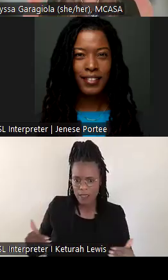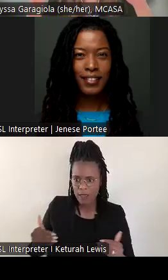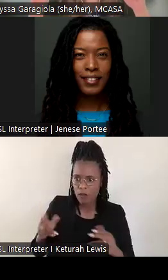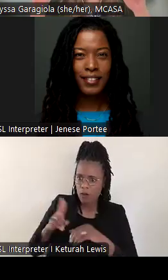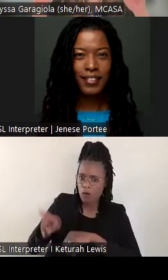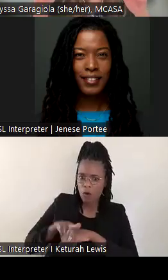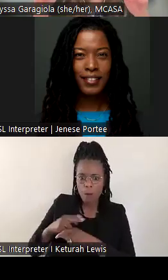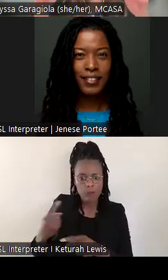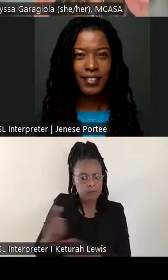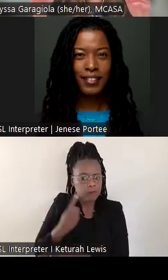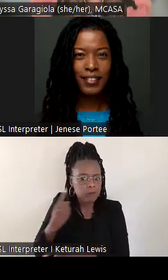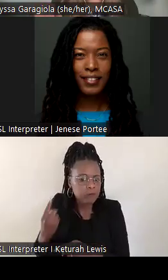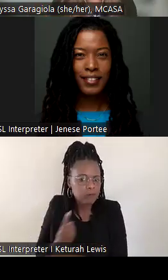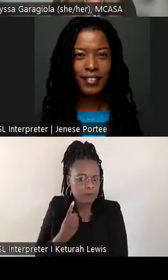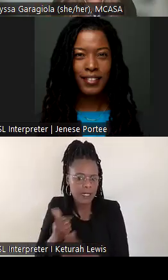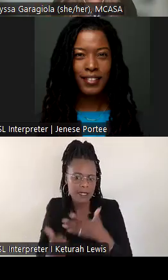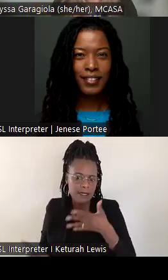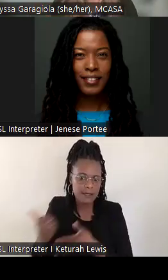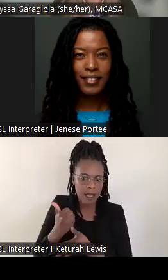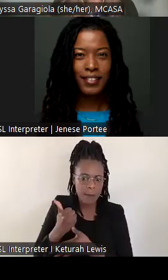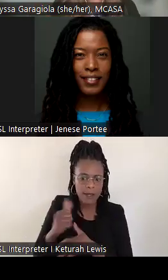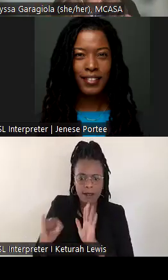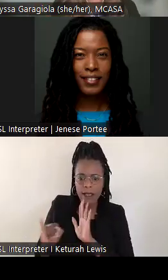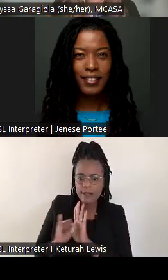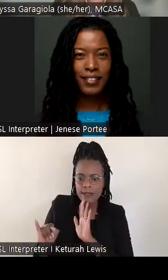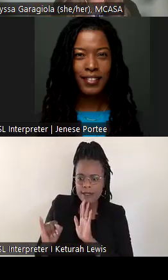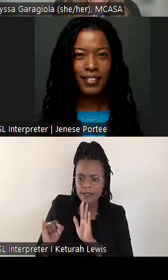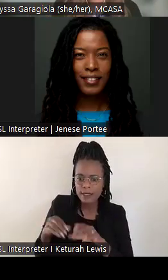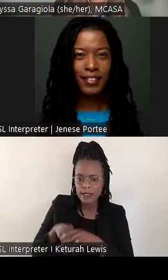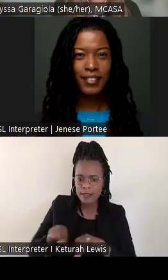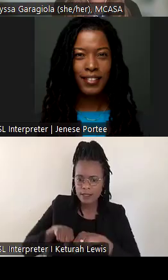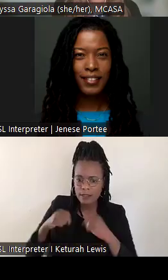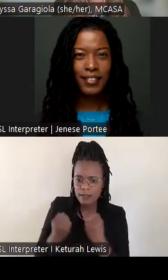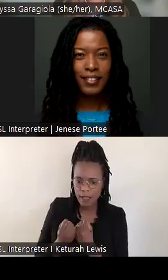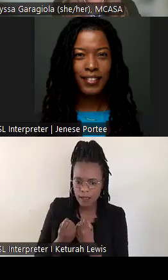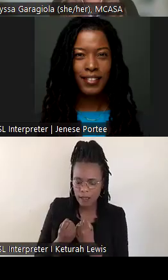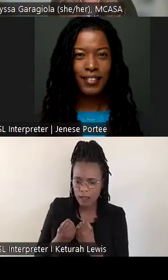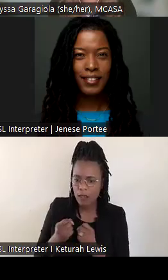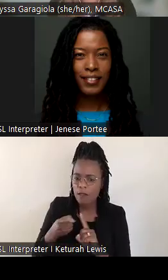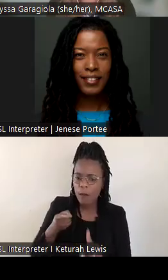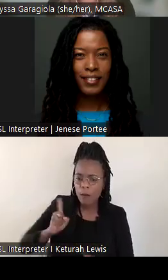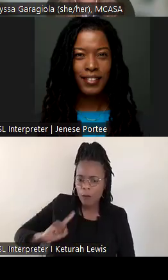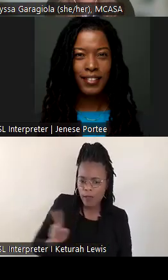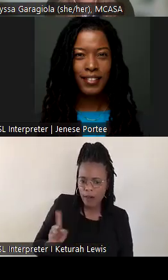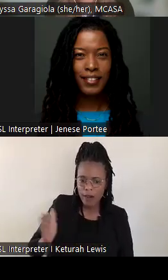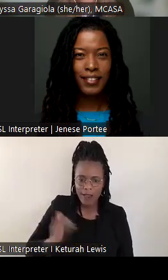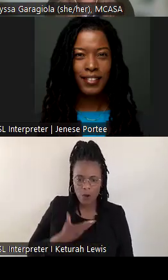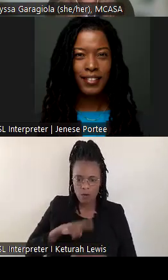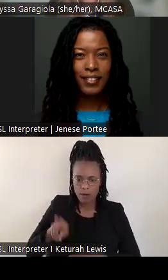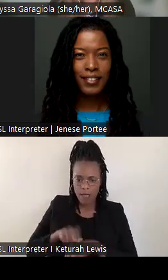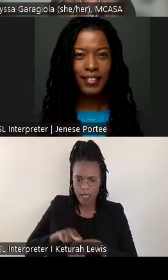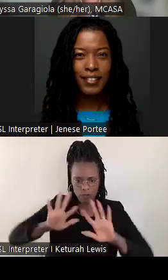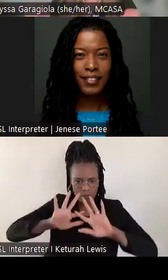normal or the dominant identity in our society, and these hierarchies stem from our national and global